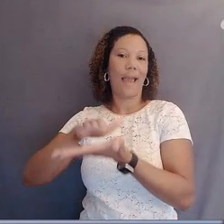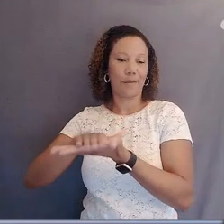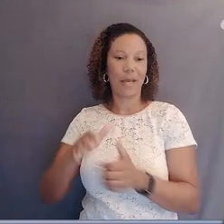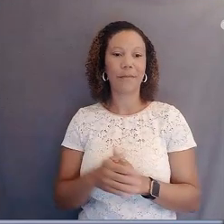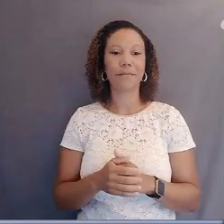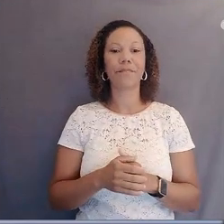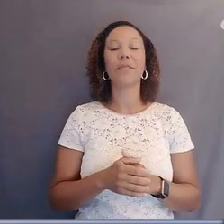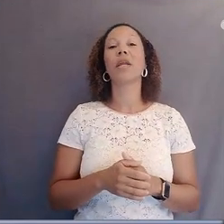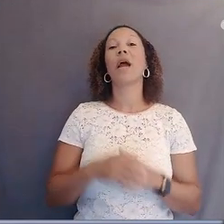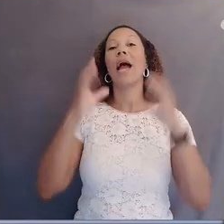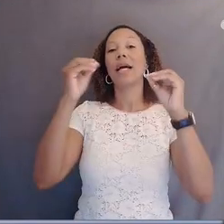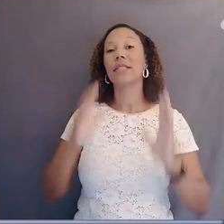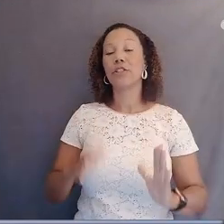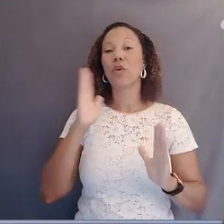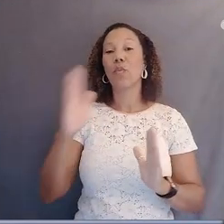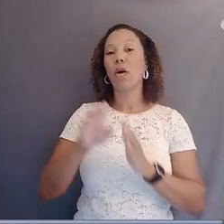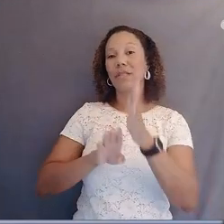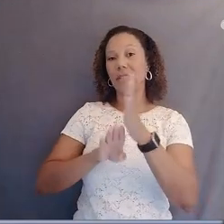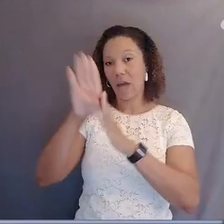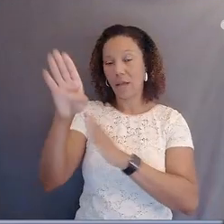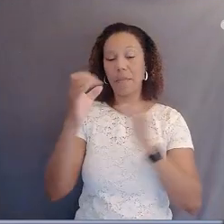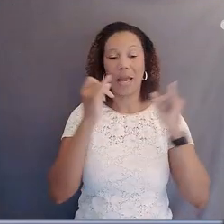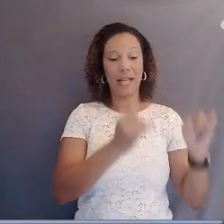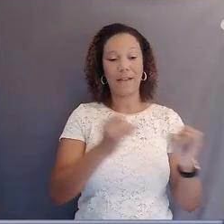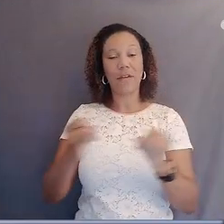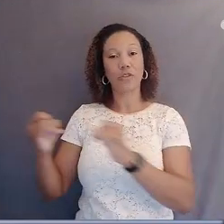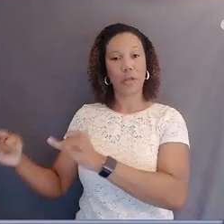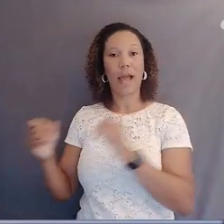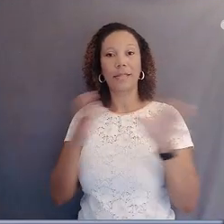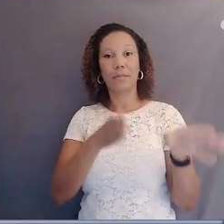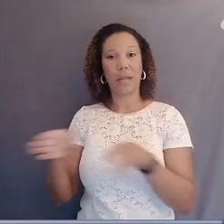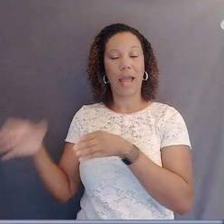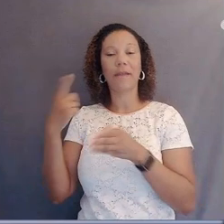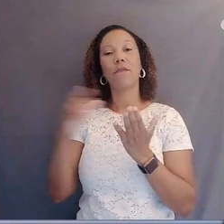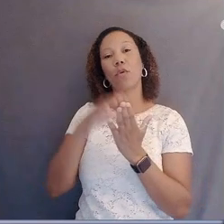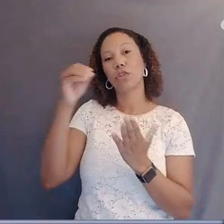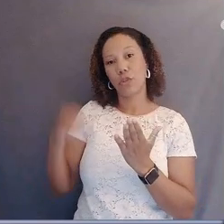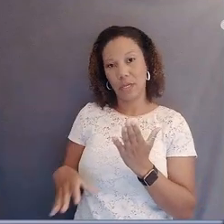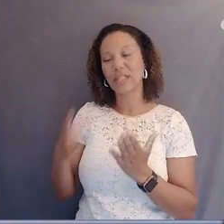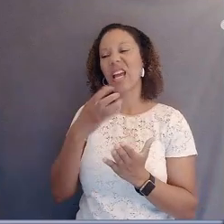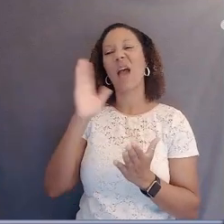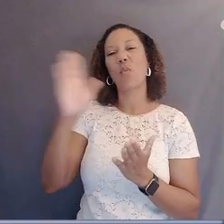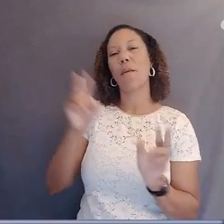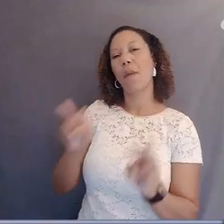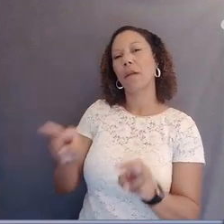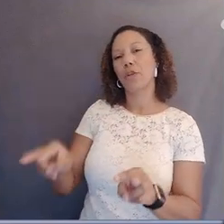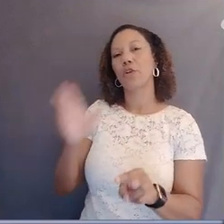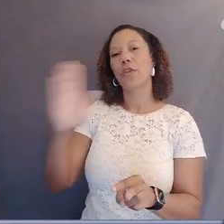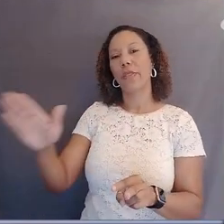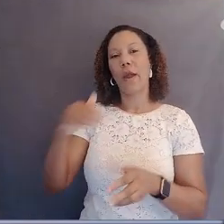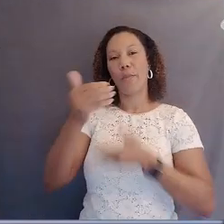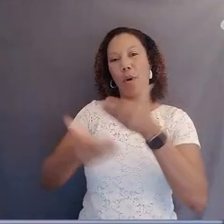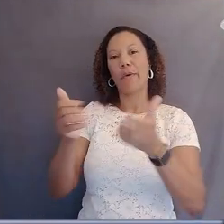an individualized learning plan for students to make progress on their learning goals and